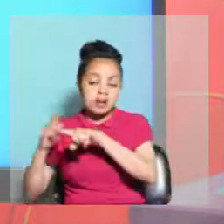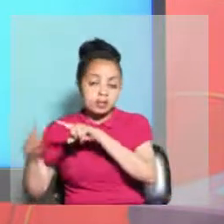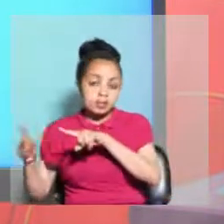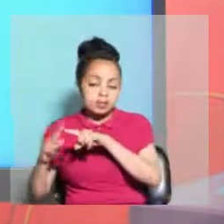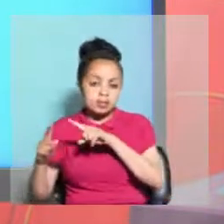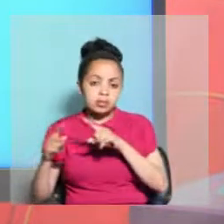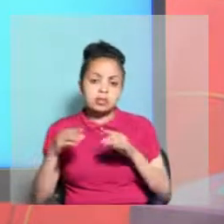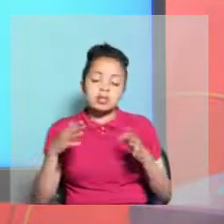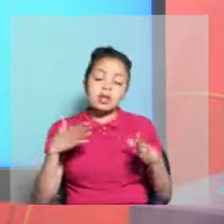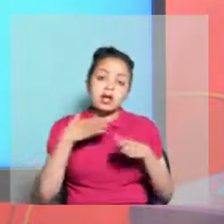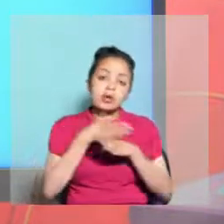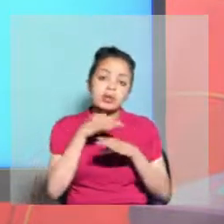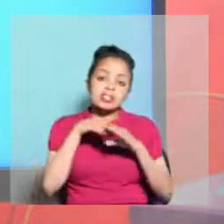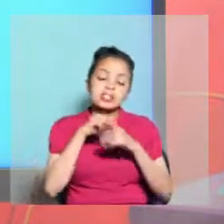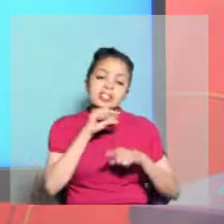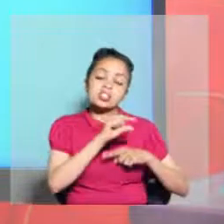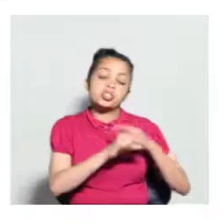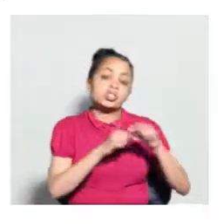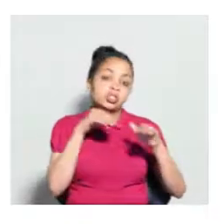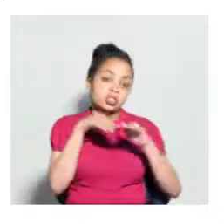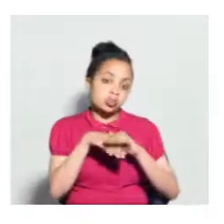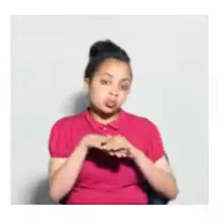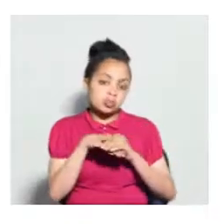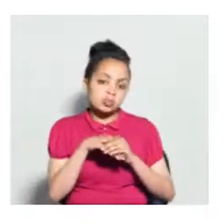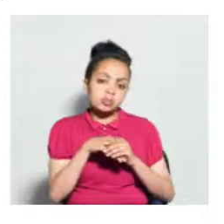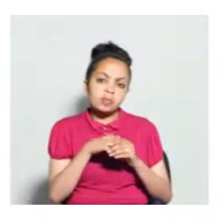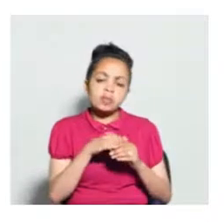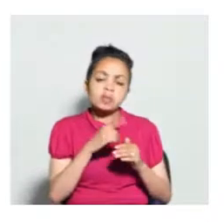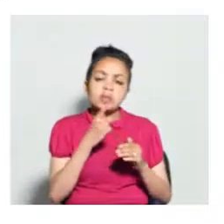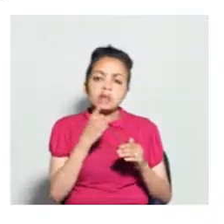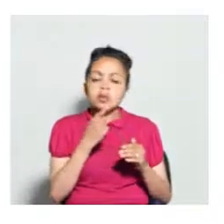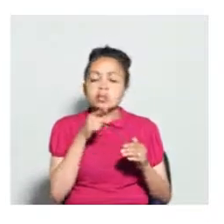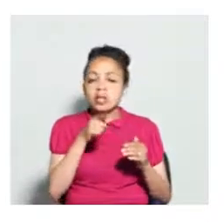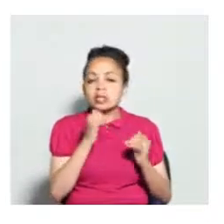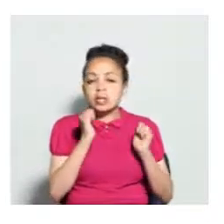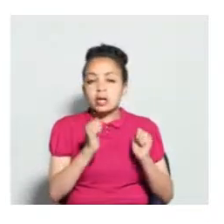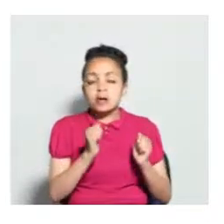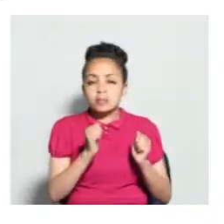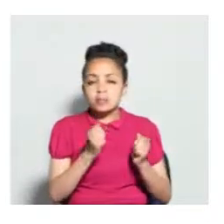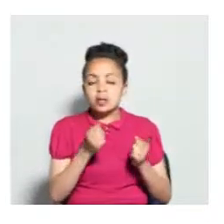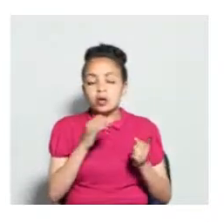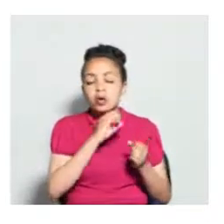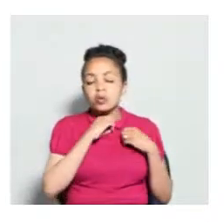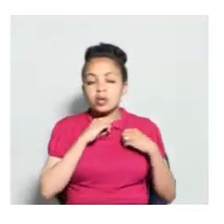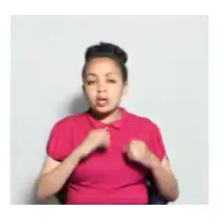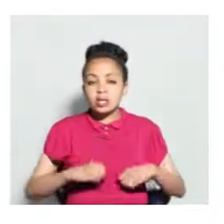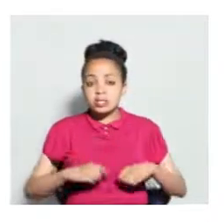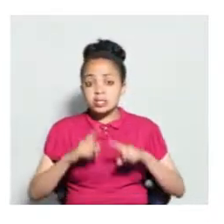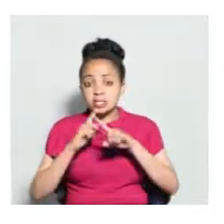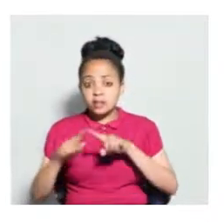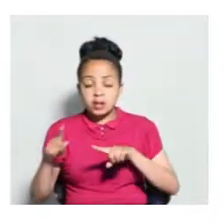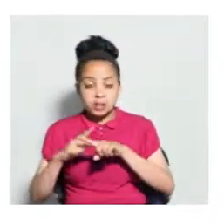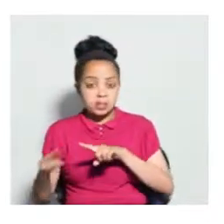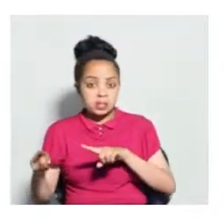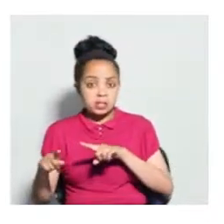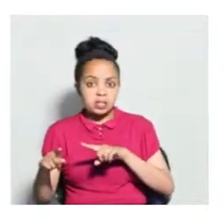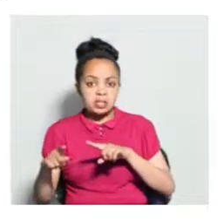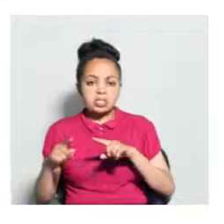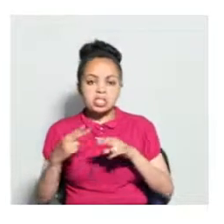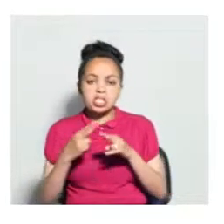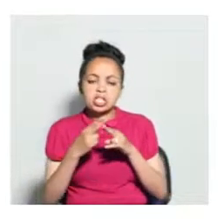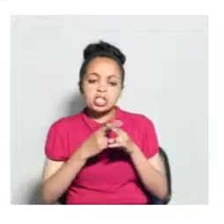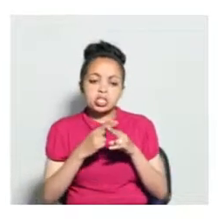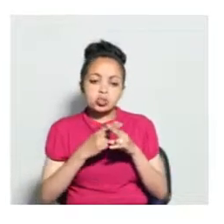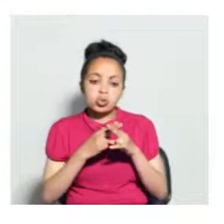offspring across a generation. One that can be determined an organism genetic variability is the